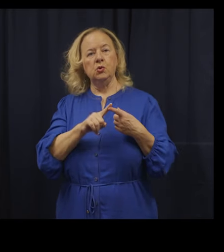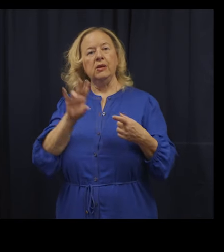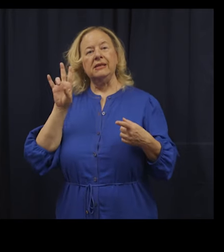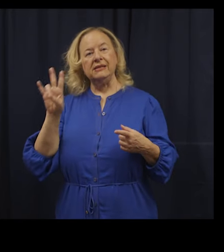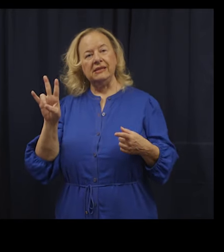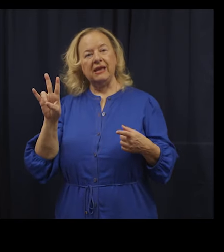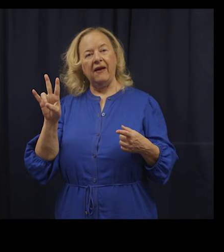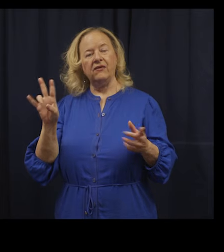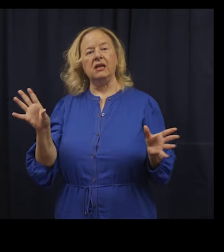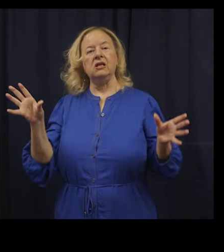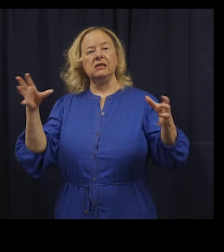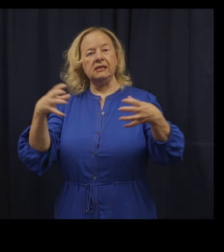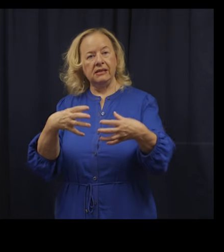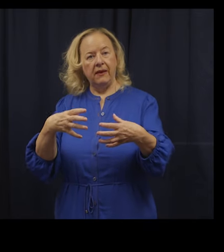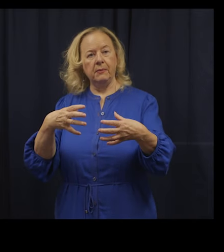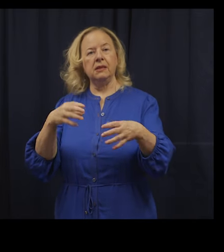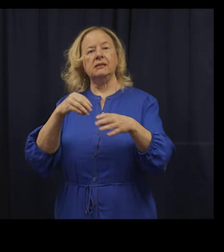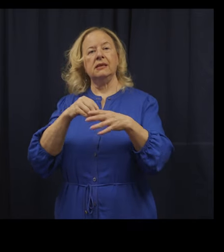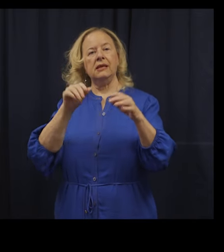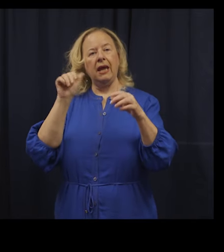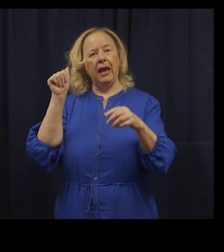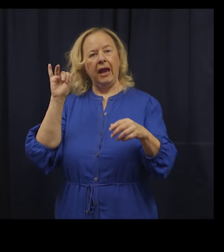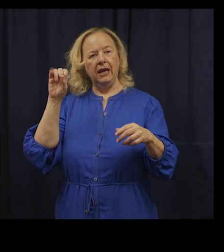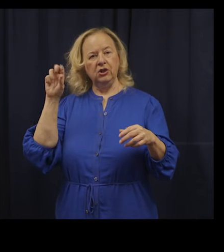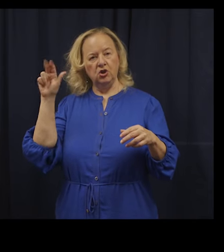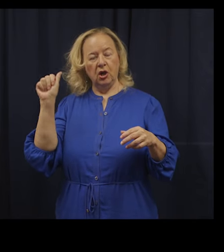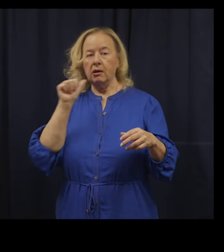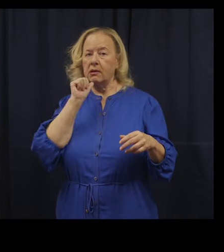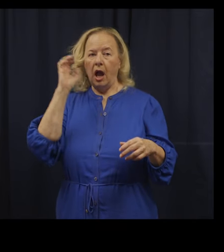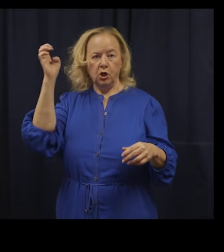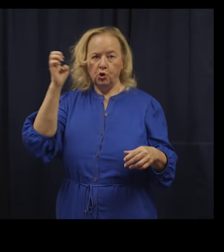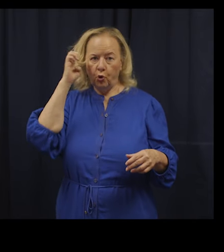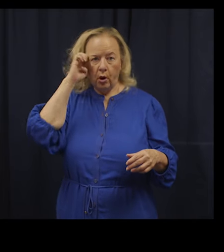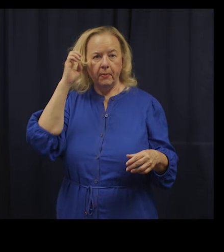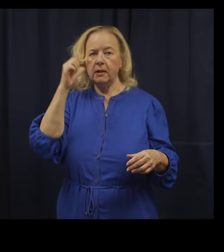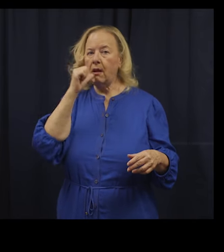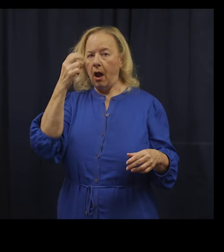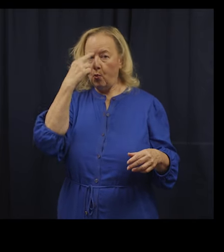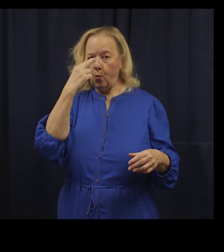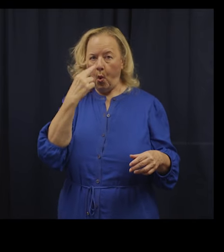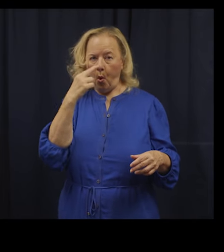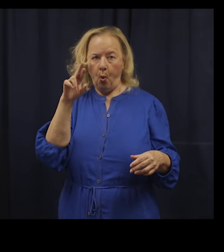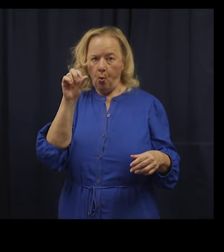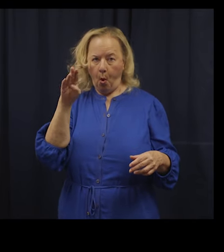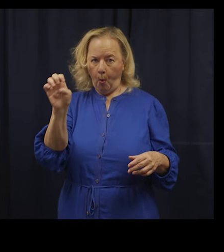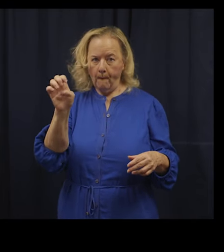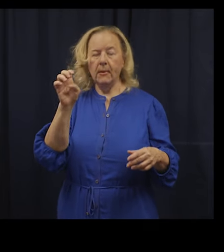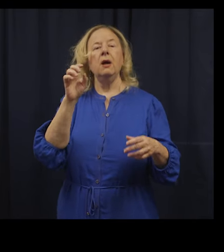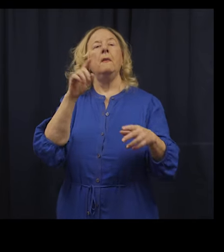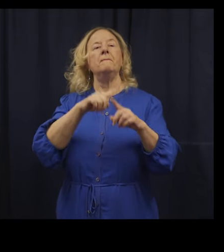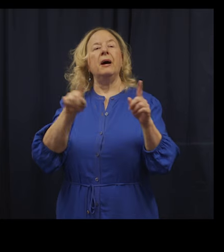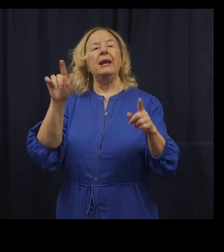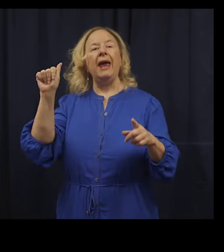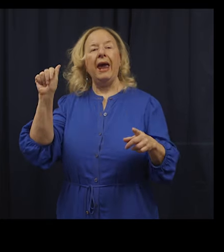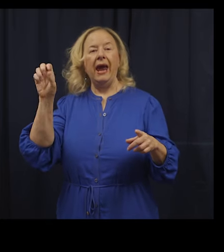assemblies that are in Asia. Notice it didn't say Europe. It's not Rome. okay? It says Asia.